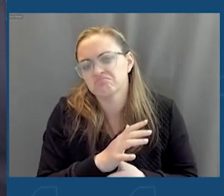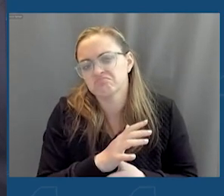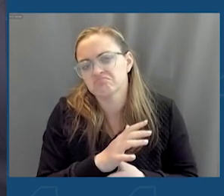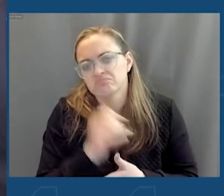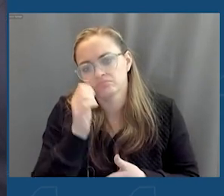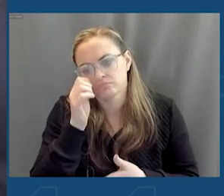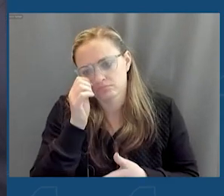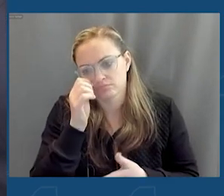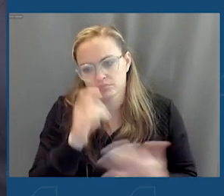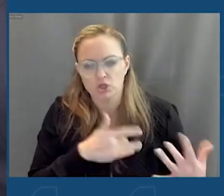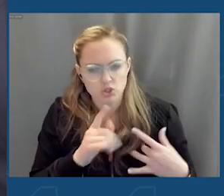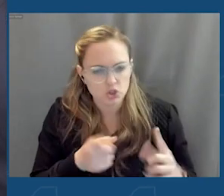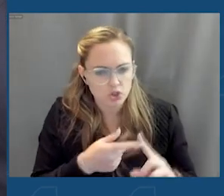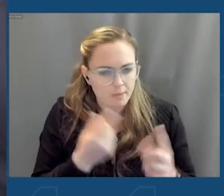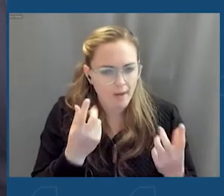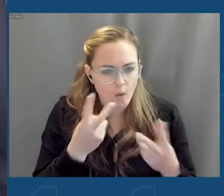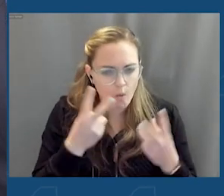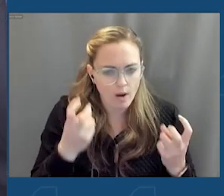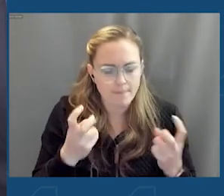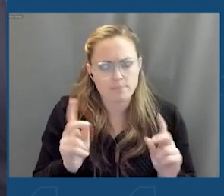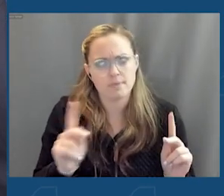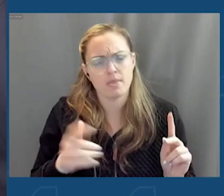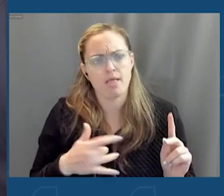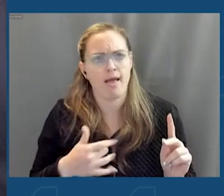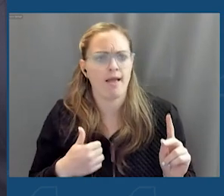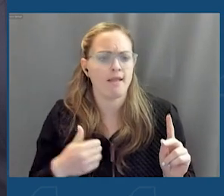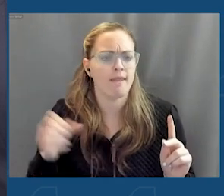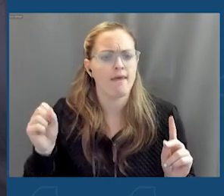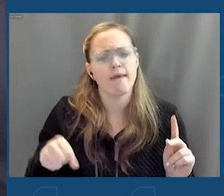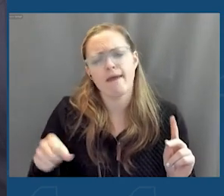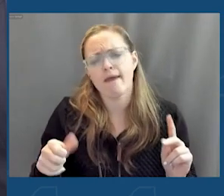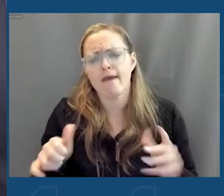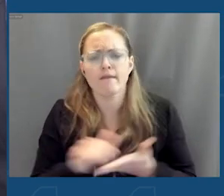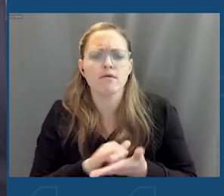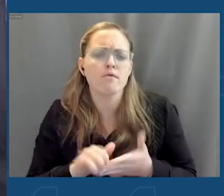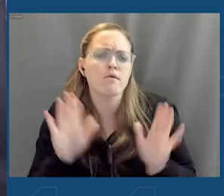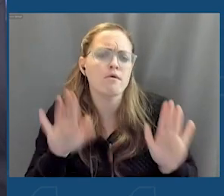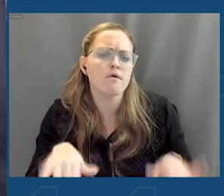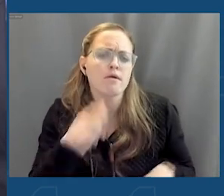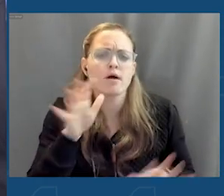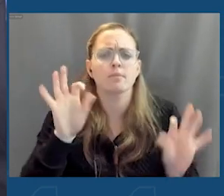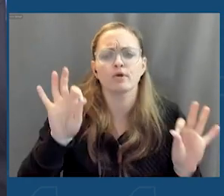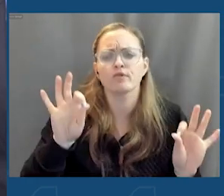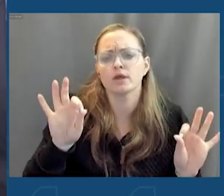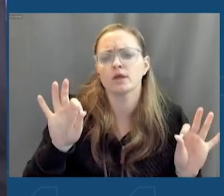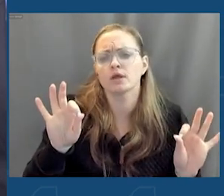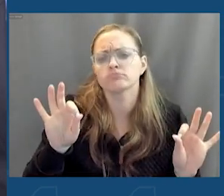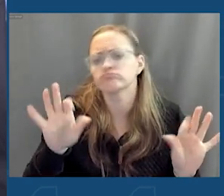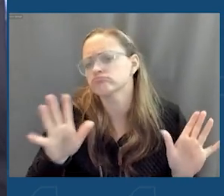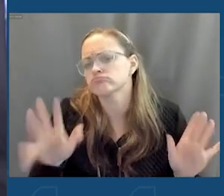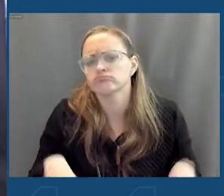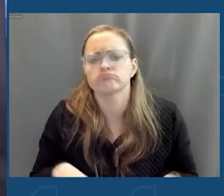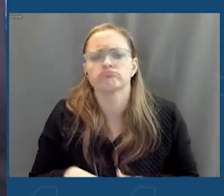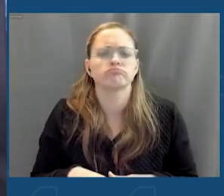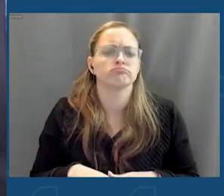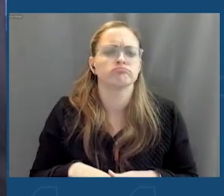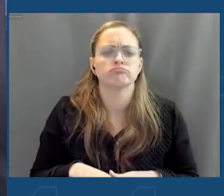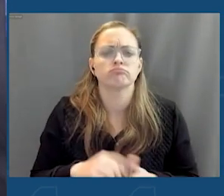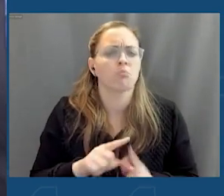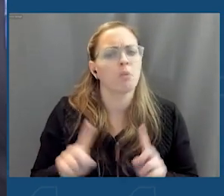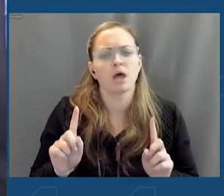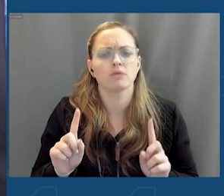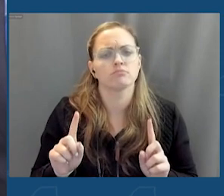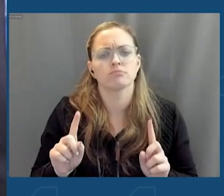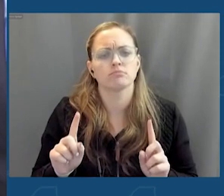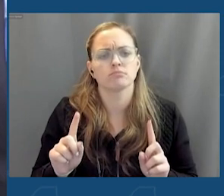about crime. So people had this kind of, yes, it's New York. It's not always perfect. We're an imperfect place sometimes, but